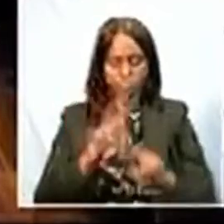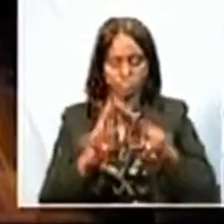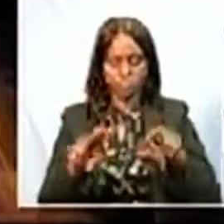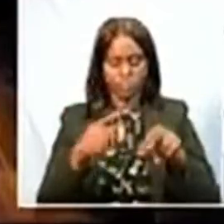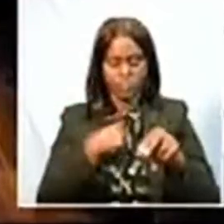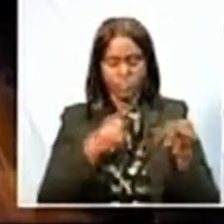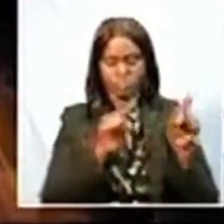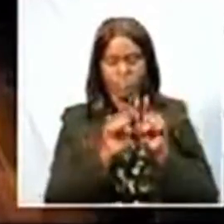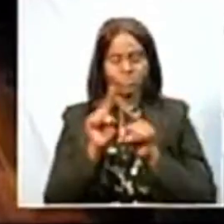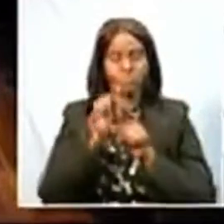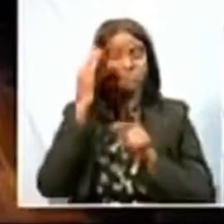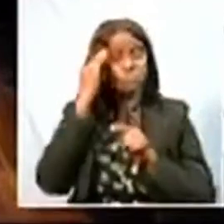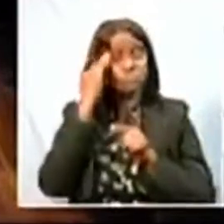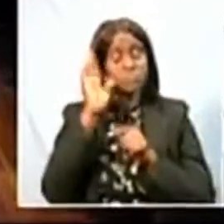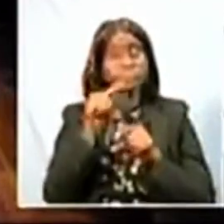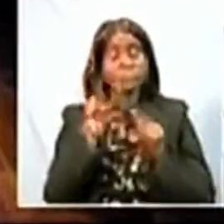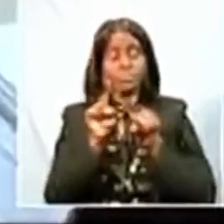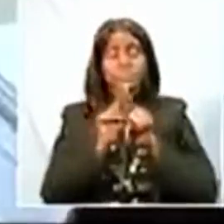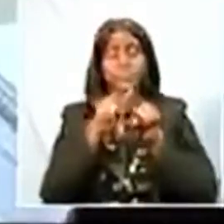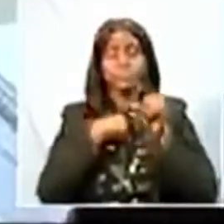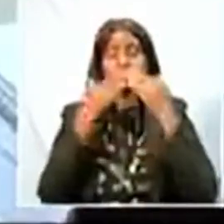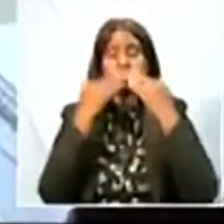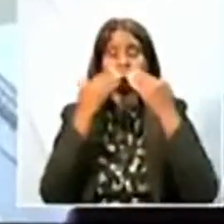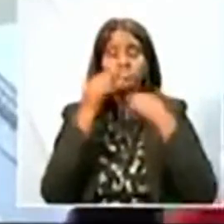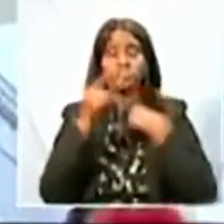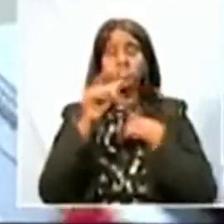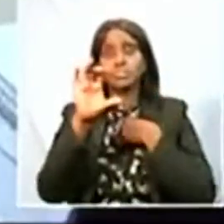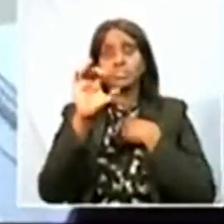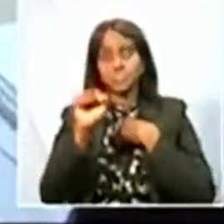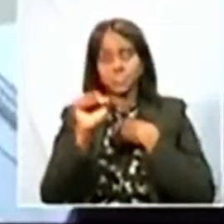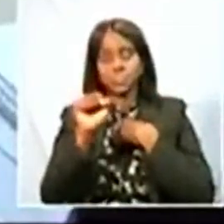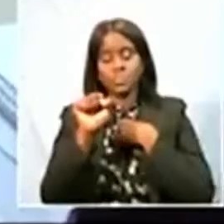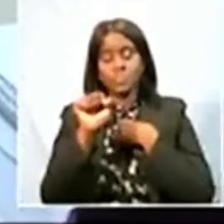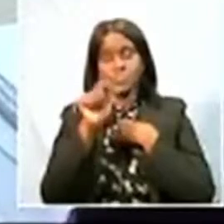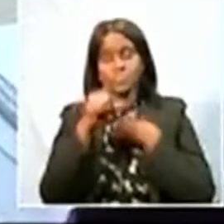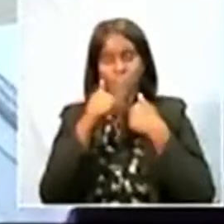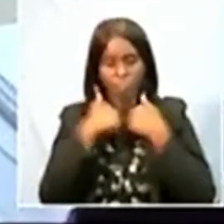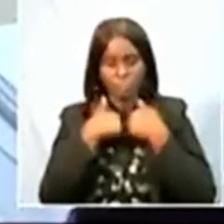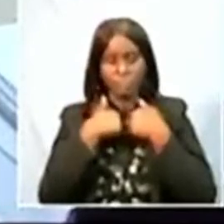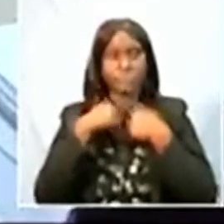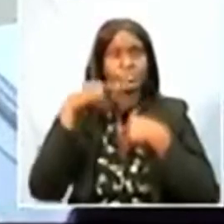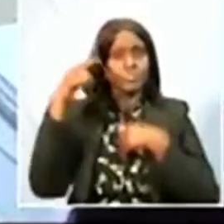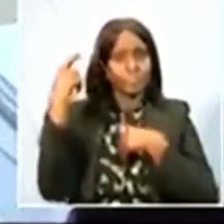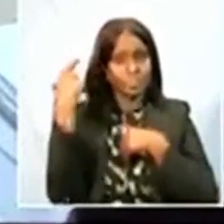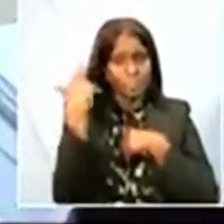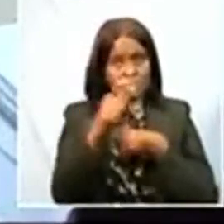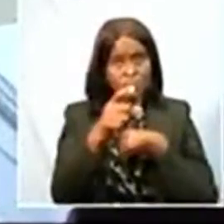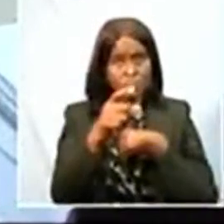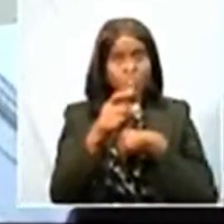I also noted, and I want to thank you, Council Secretary, you had charged you